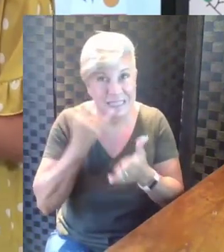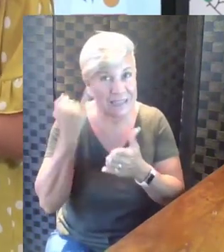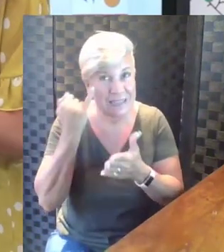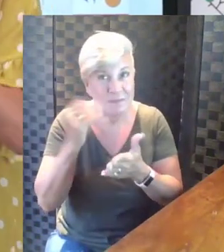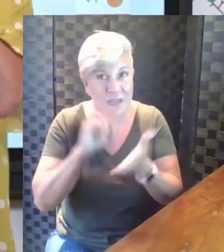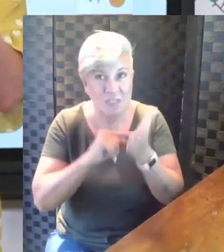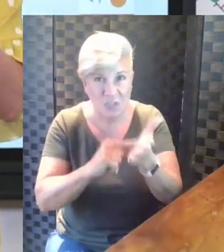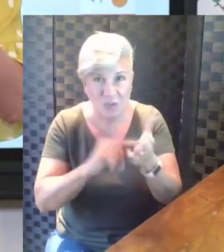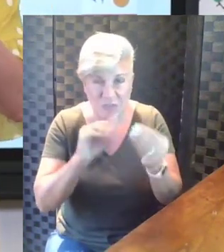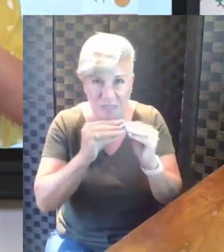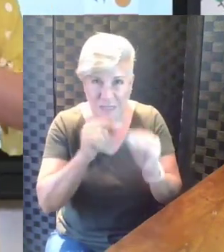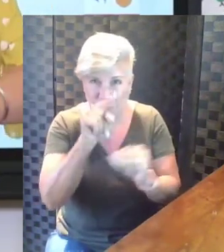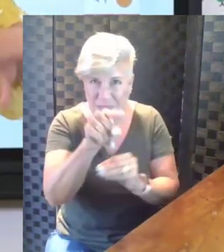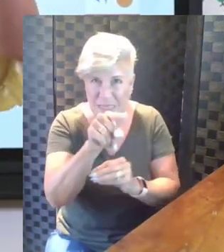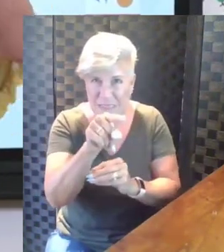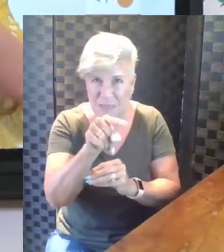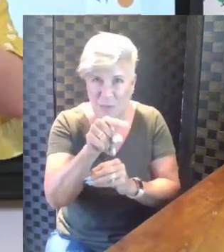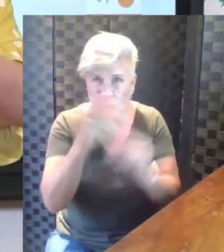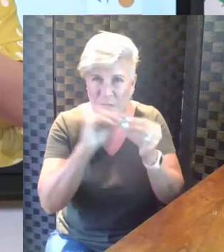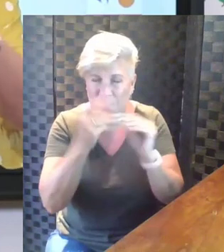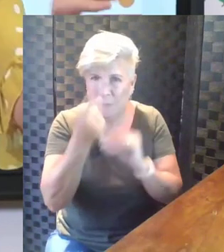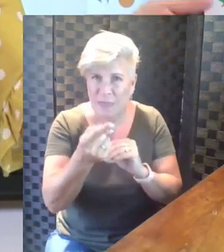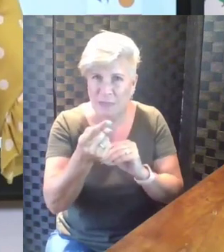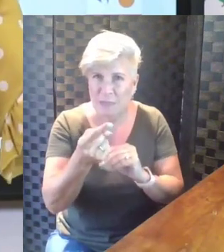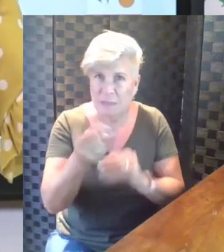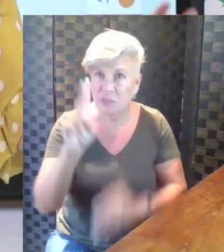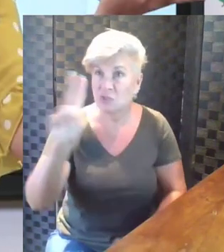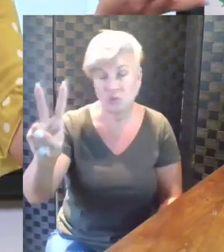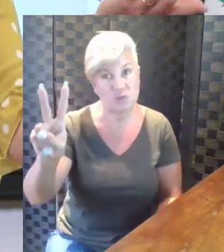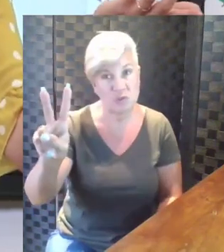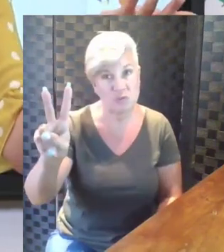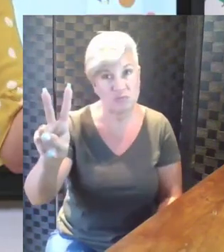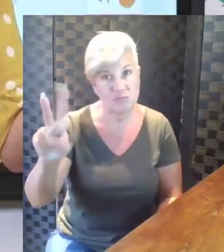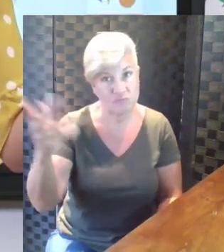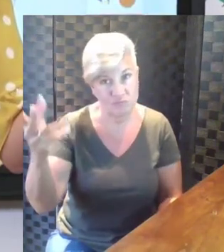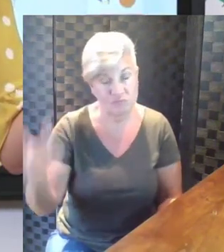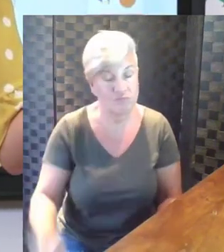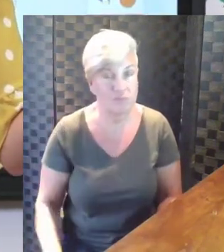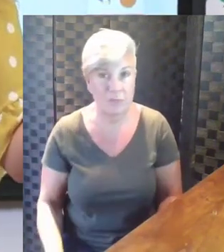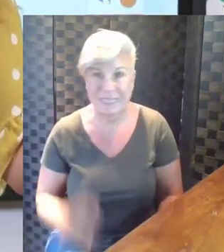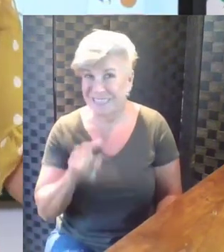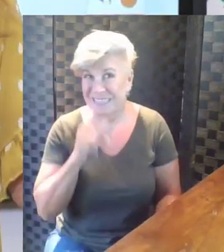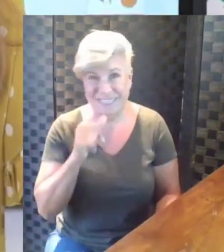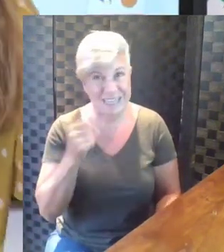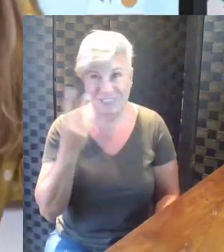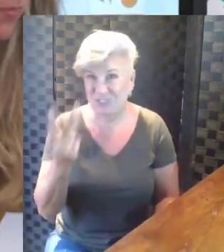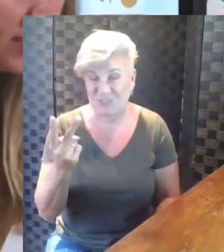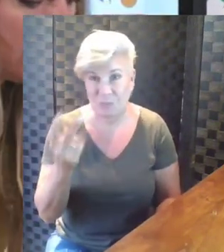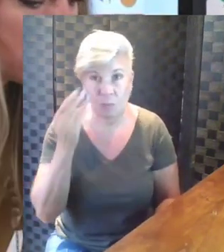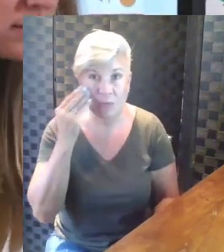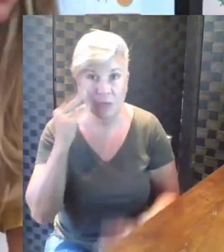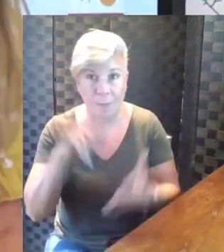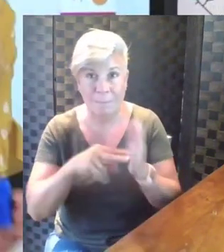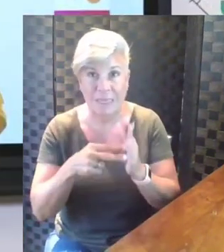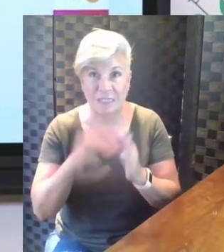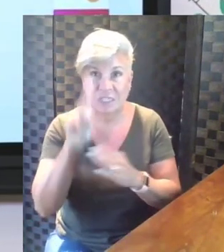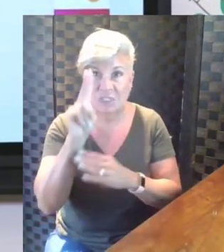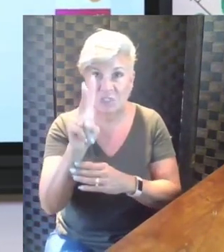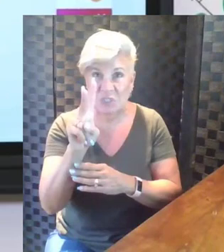I showed you this number on a flashcard and said, boys and girls, what number is this? You would tell me it's 2, which we know